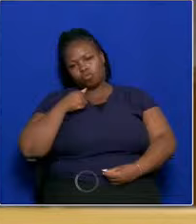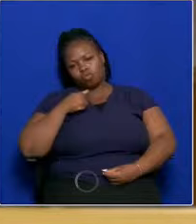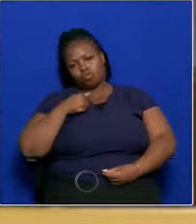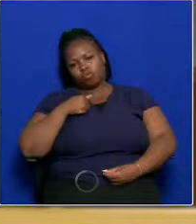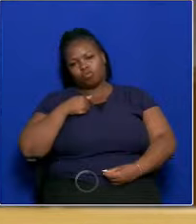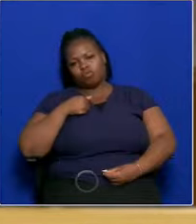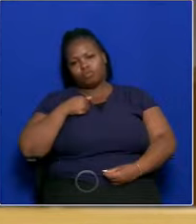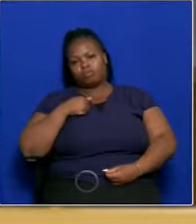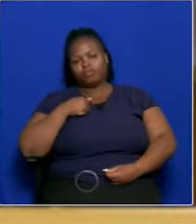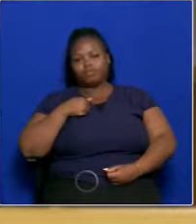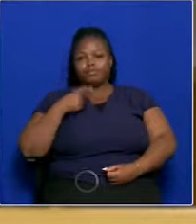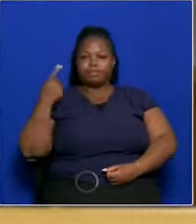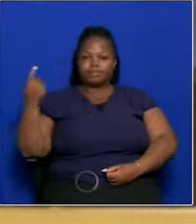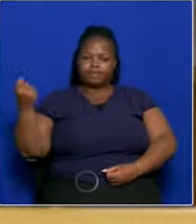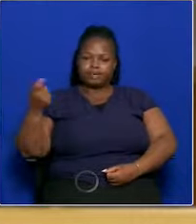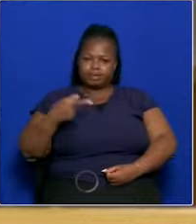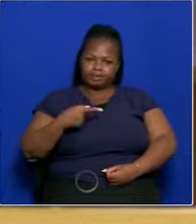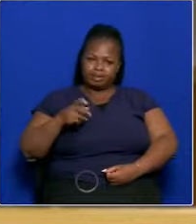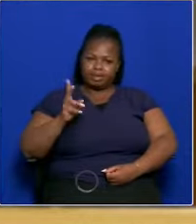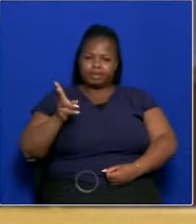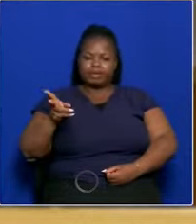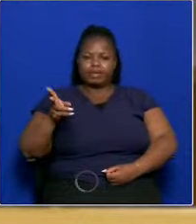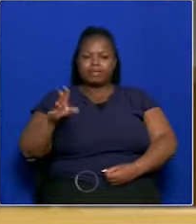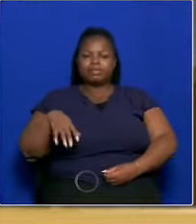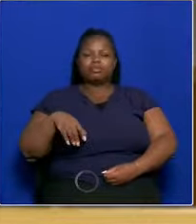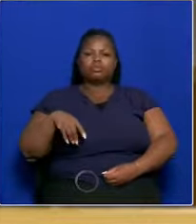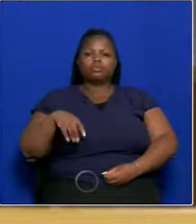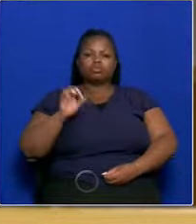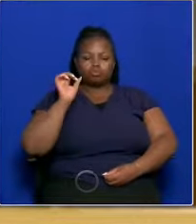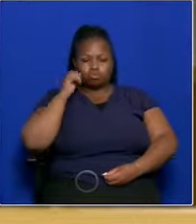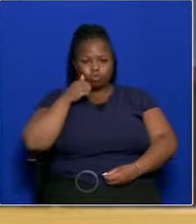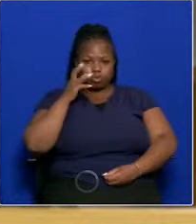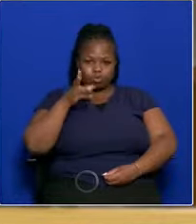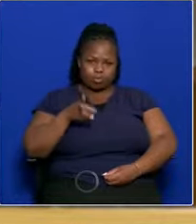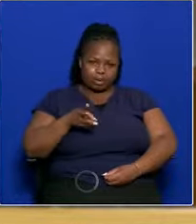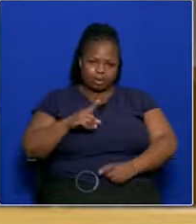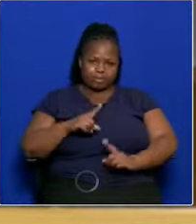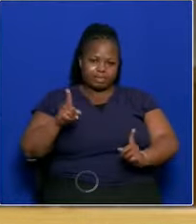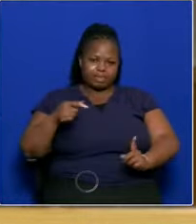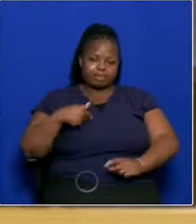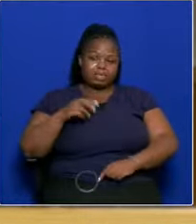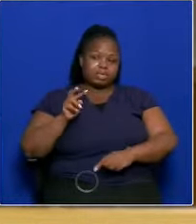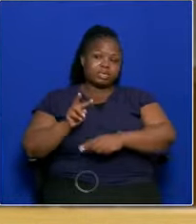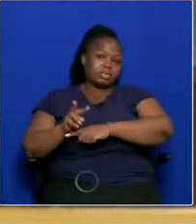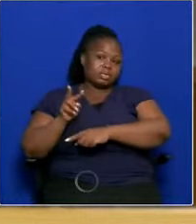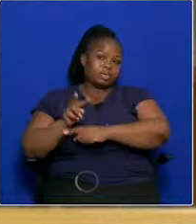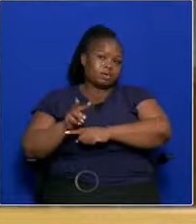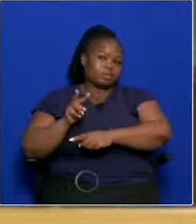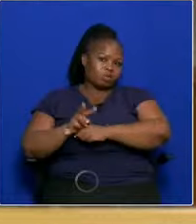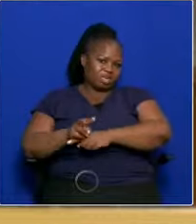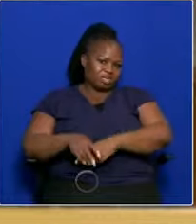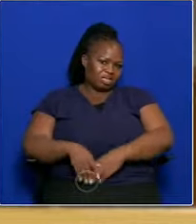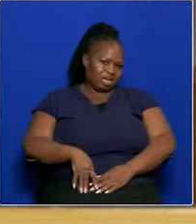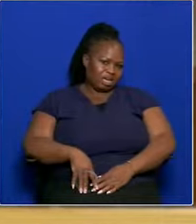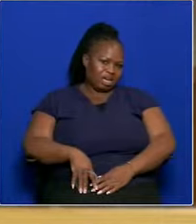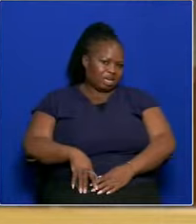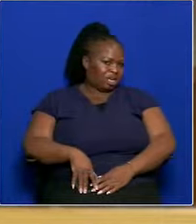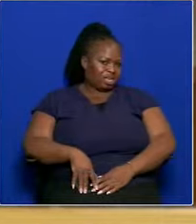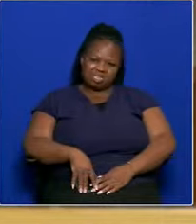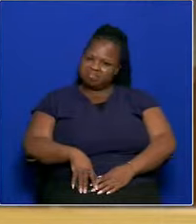paid, deposited, it will reflect tomorrow, but I will monitor. There is no